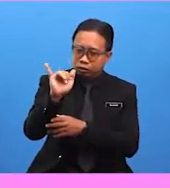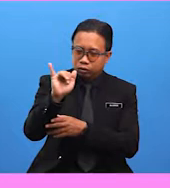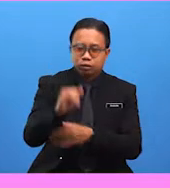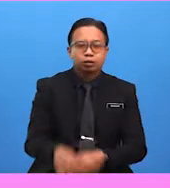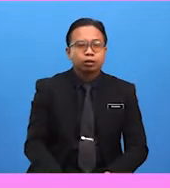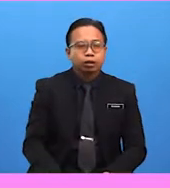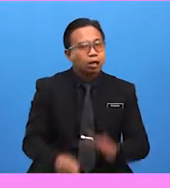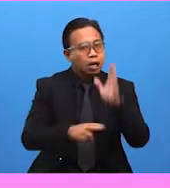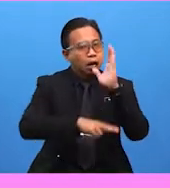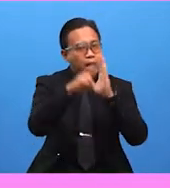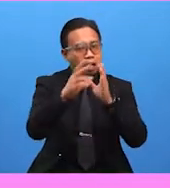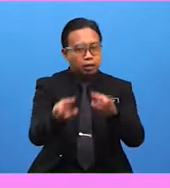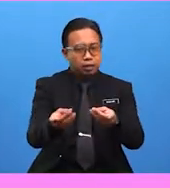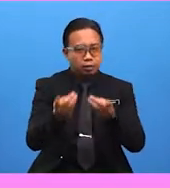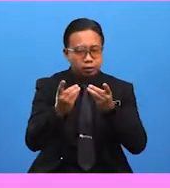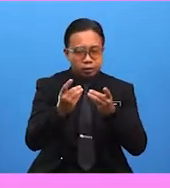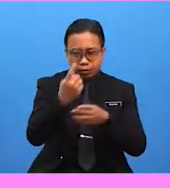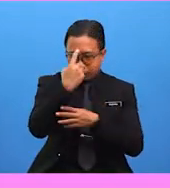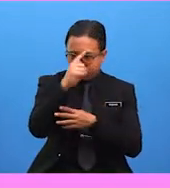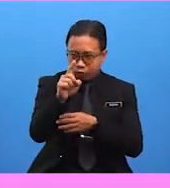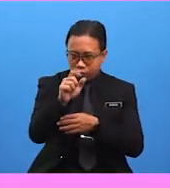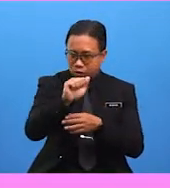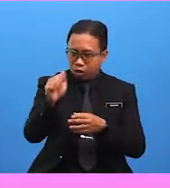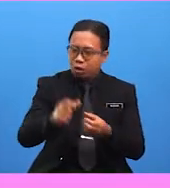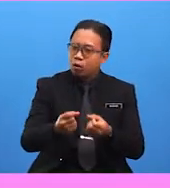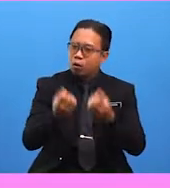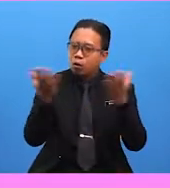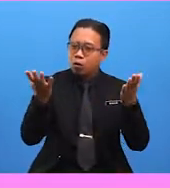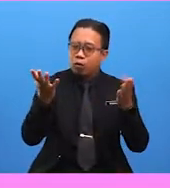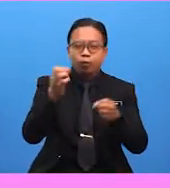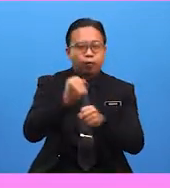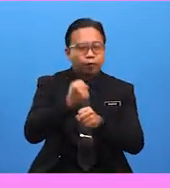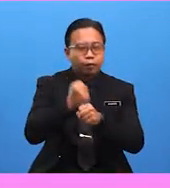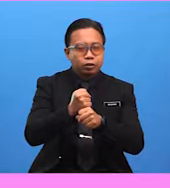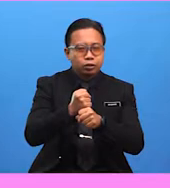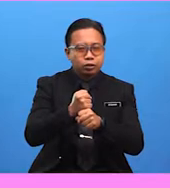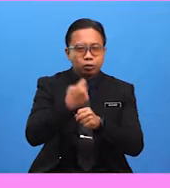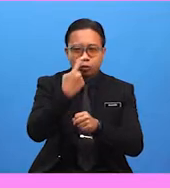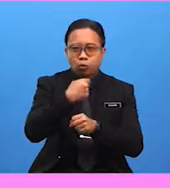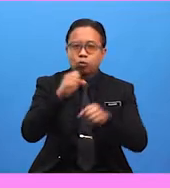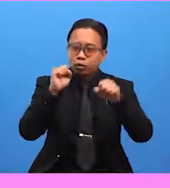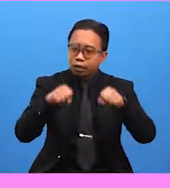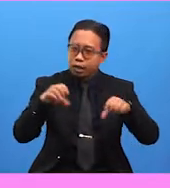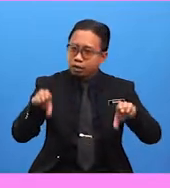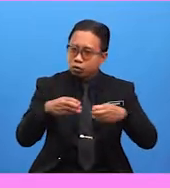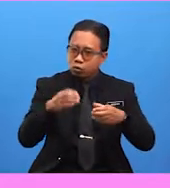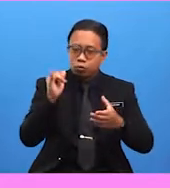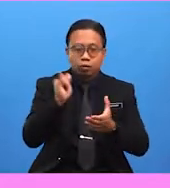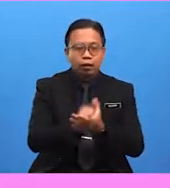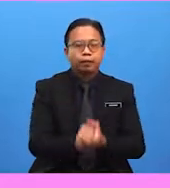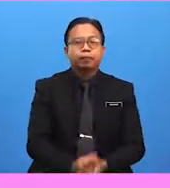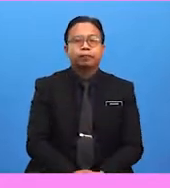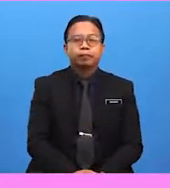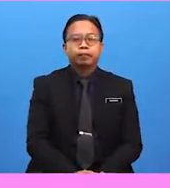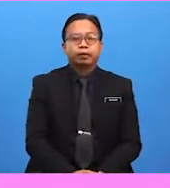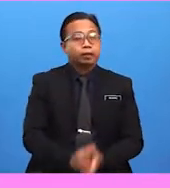a high demand for a lot of professionals who can do that. These